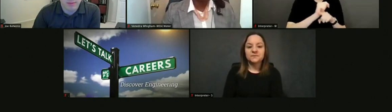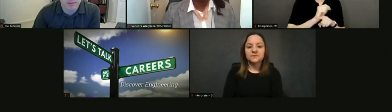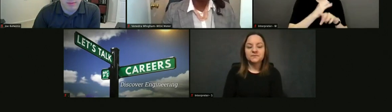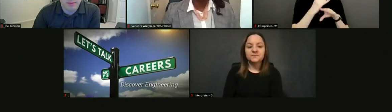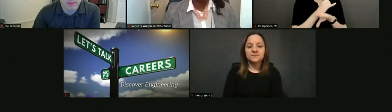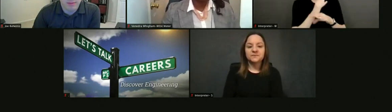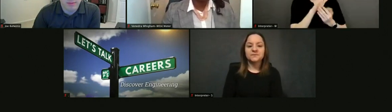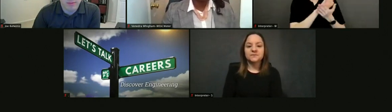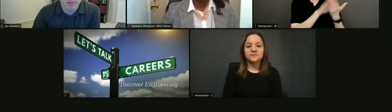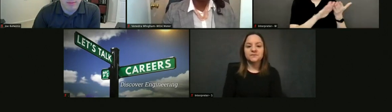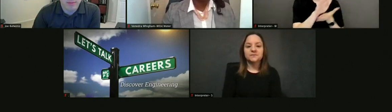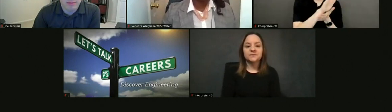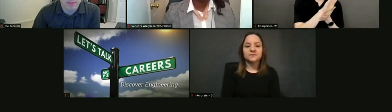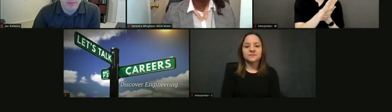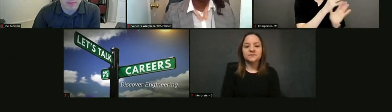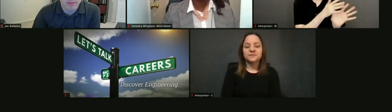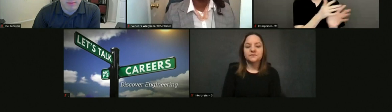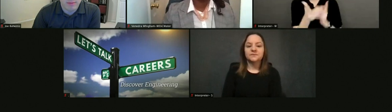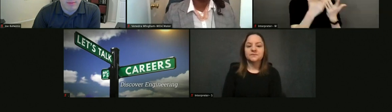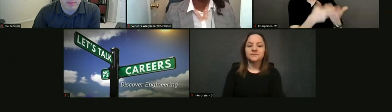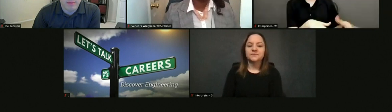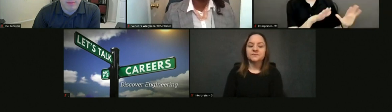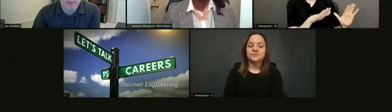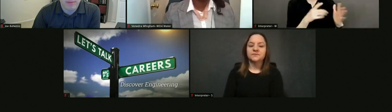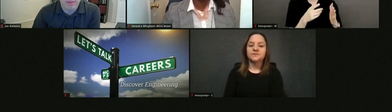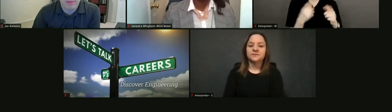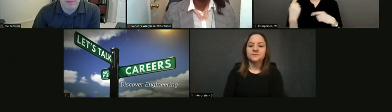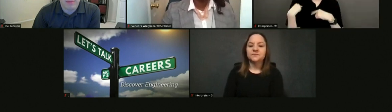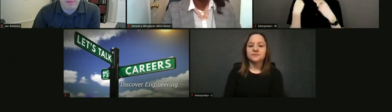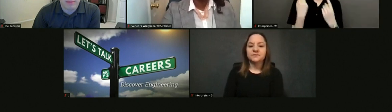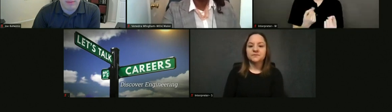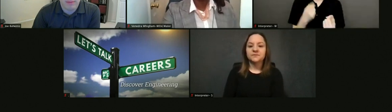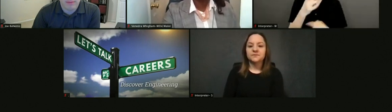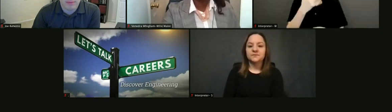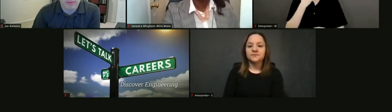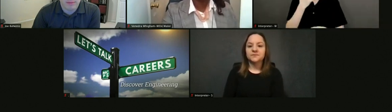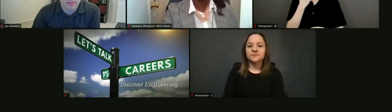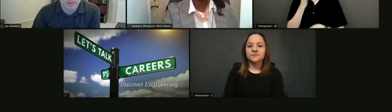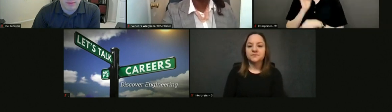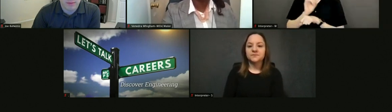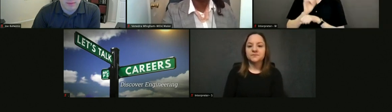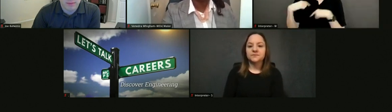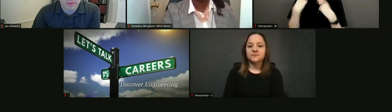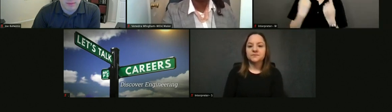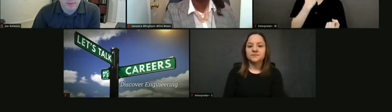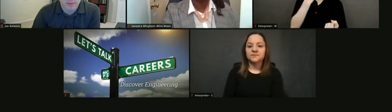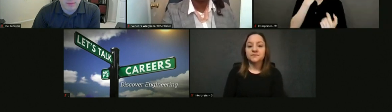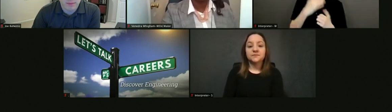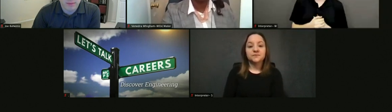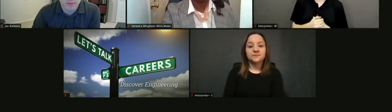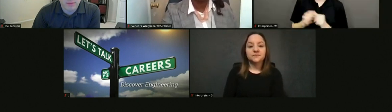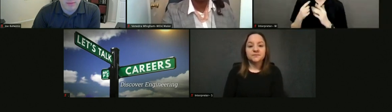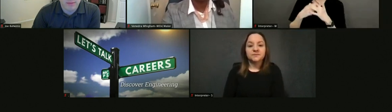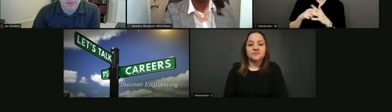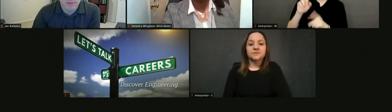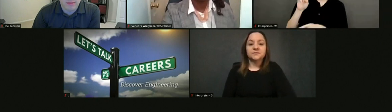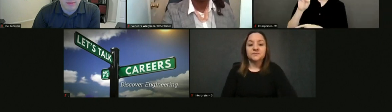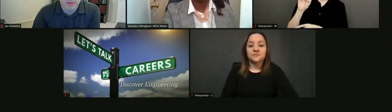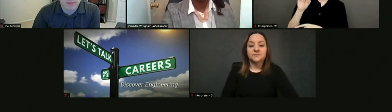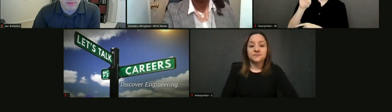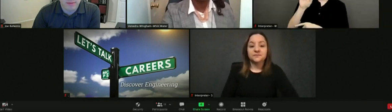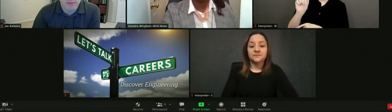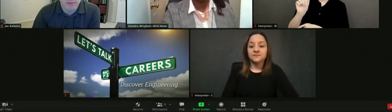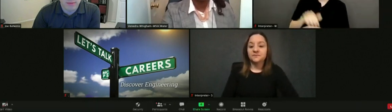internship, college, all of that, and as you've moved into your career, what's been your favorite job and why? Venedra, let's start off with you.